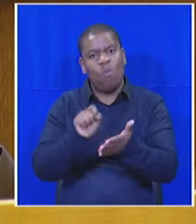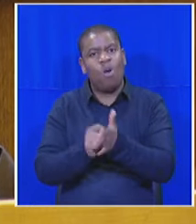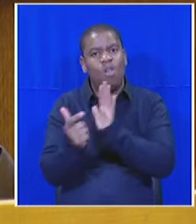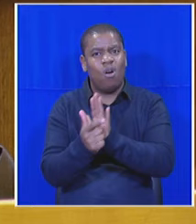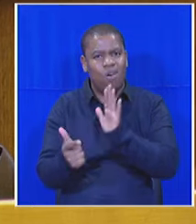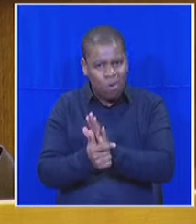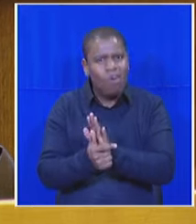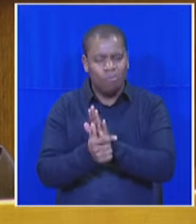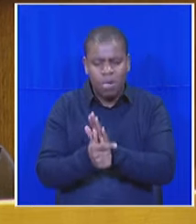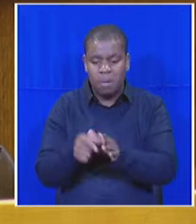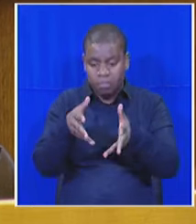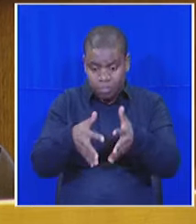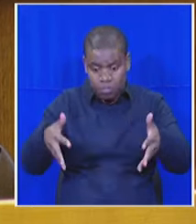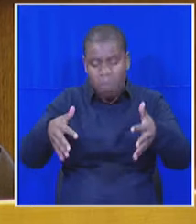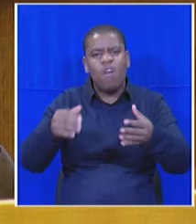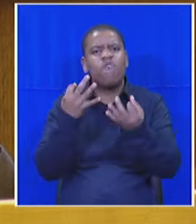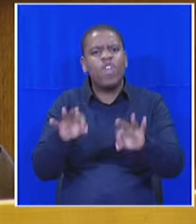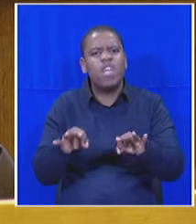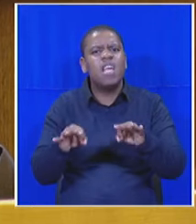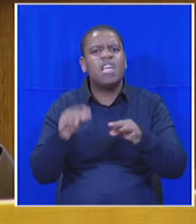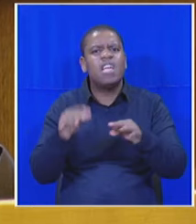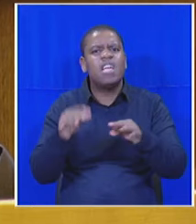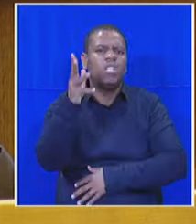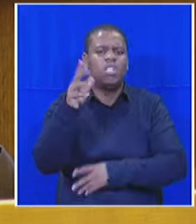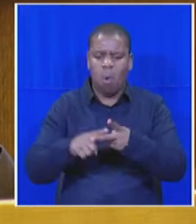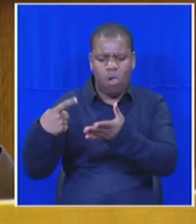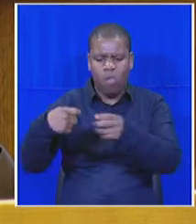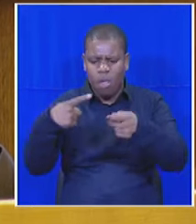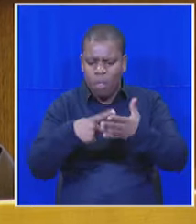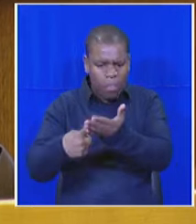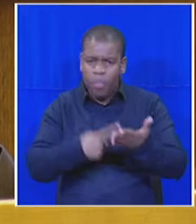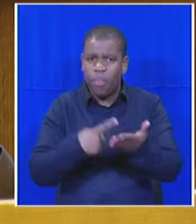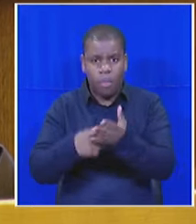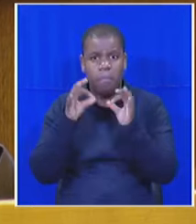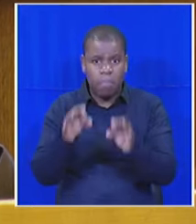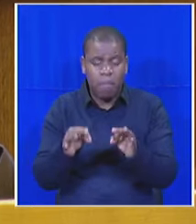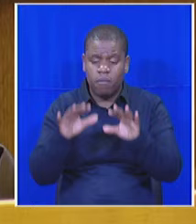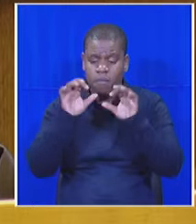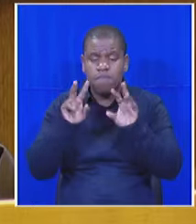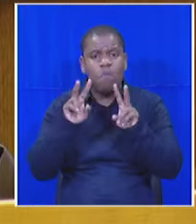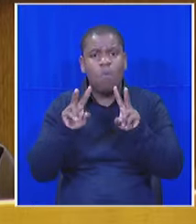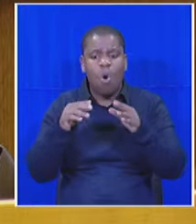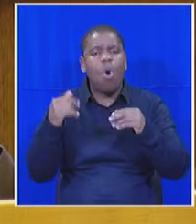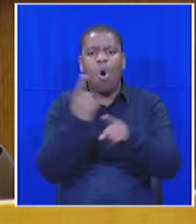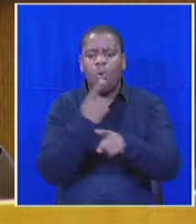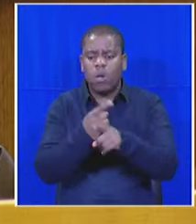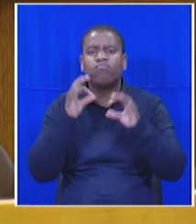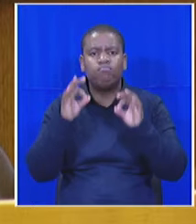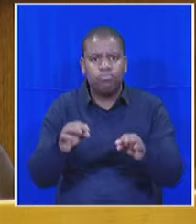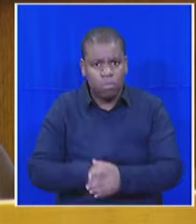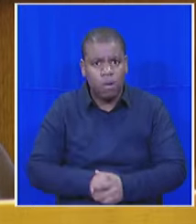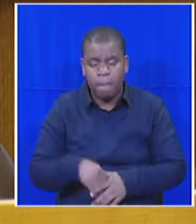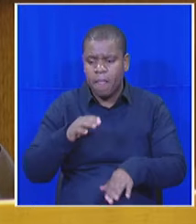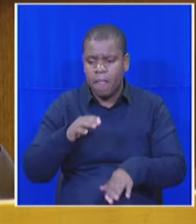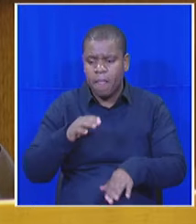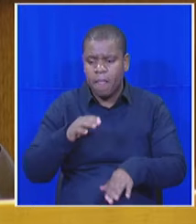haven for free speech and a spare for dialectical discourse, and should be tempered within a modicum and level of